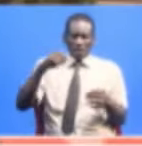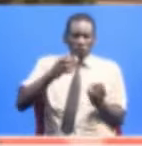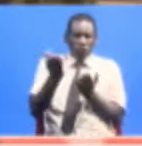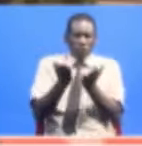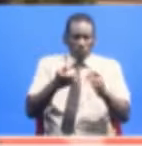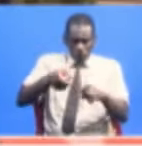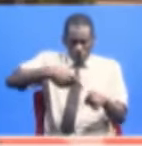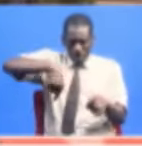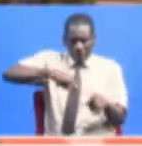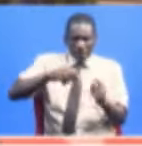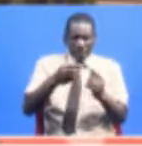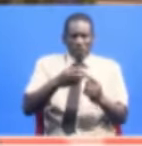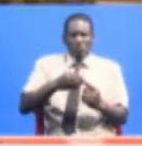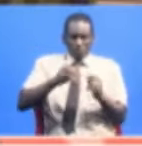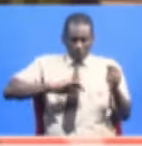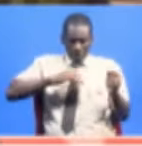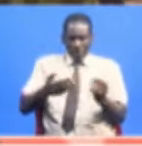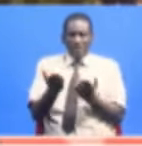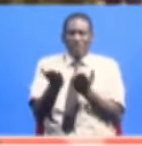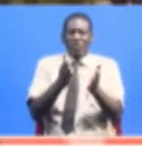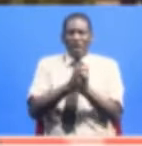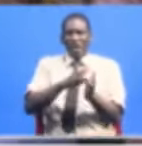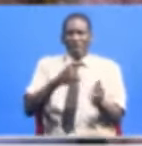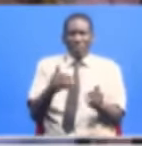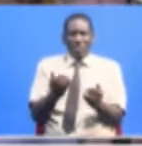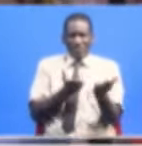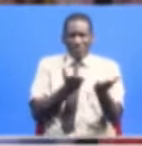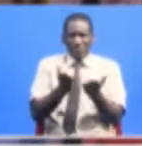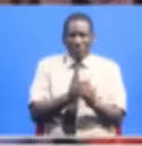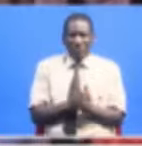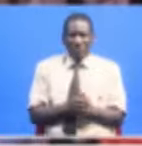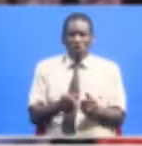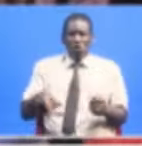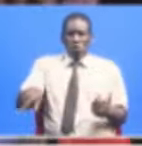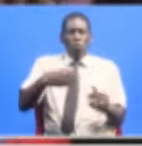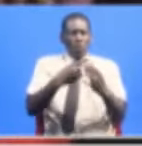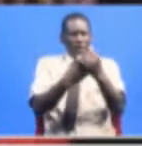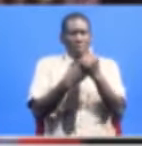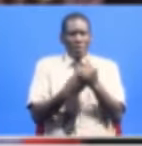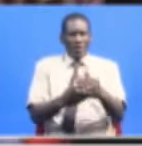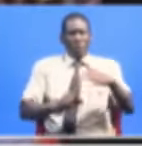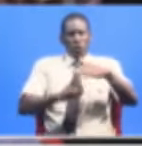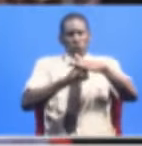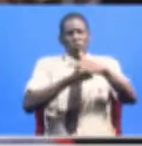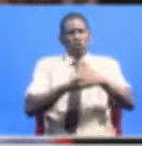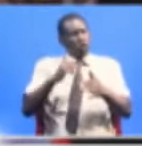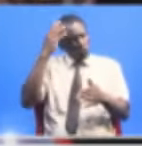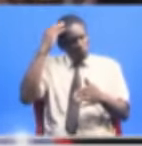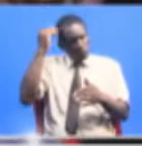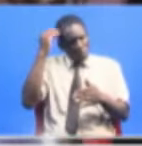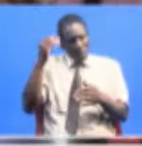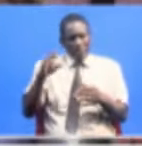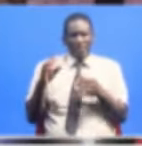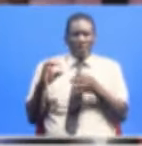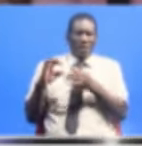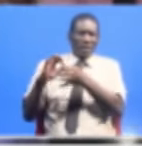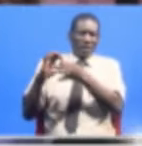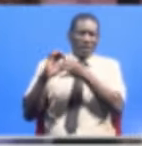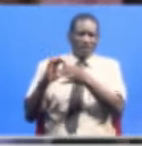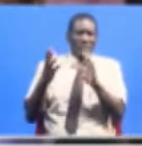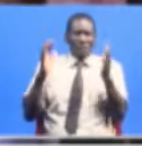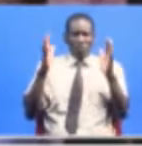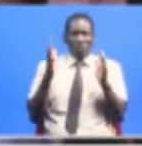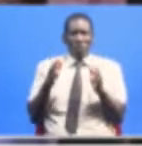mostly maternity services and also other outpatient services. We are partners and we are sponsors of the Somali Eid Festival because Pharma Plus is a wine